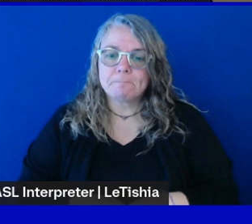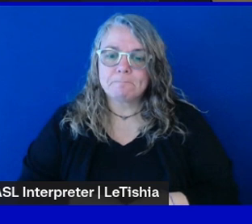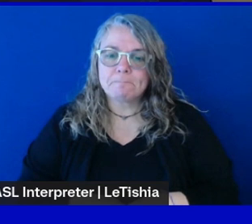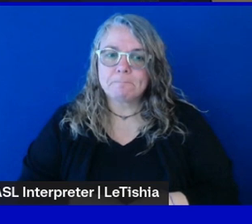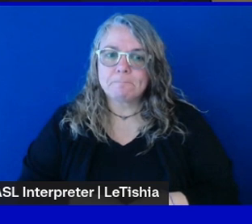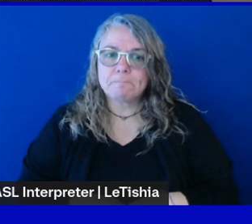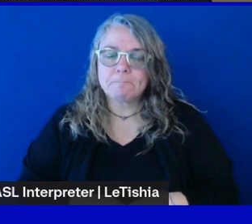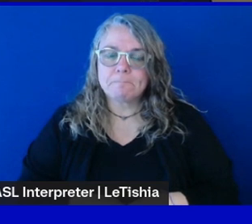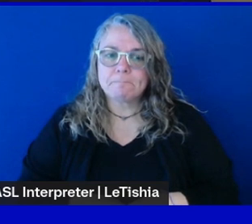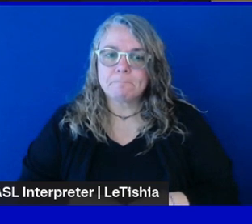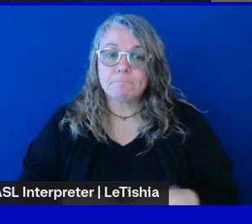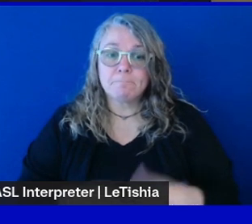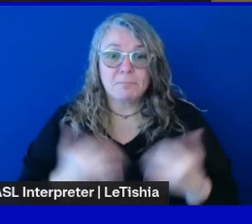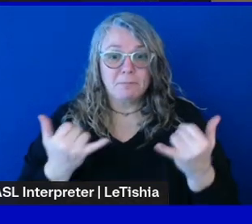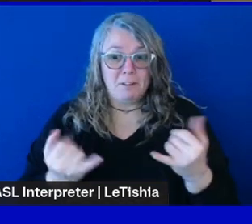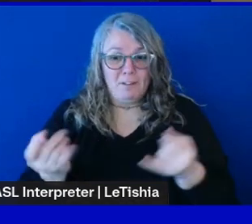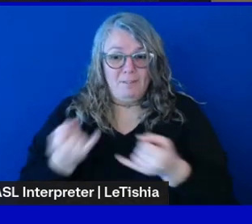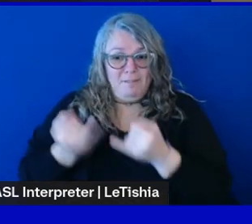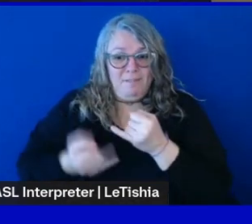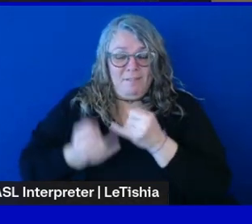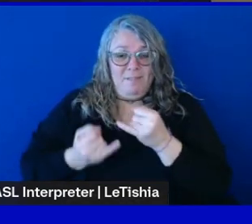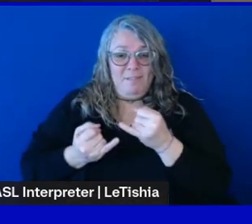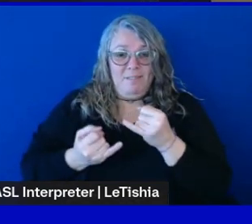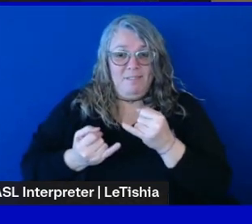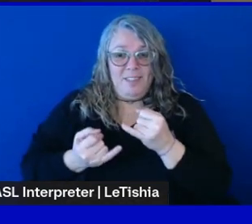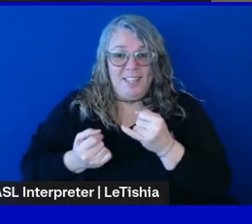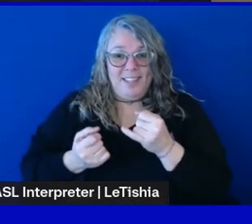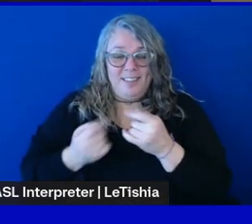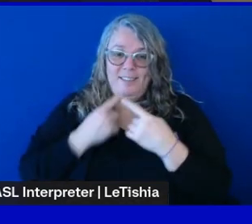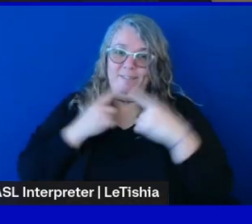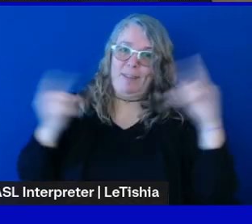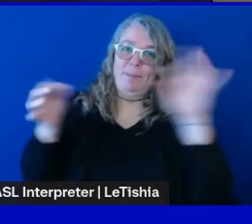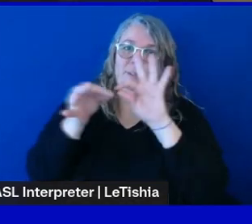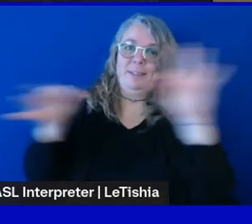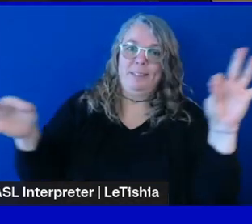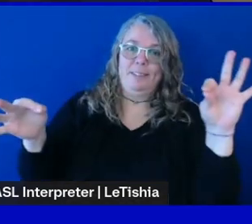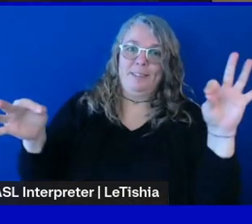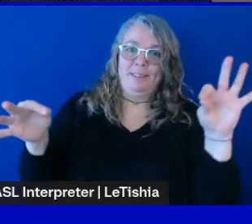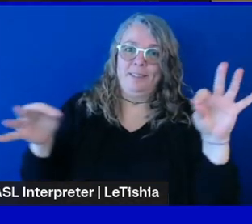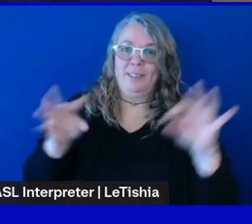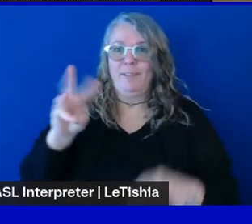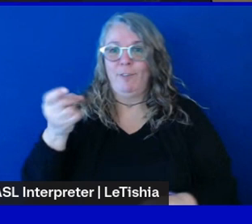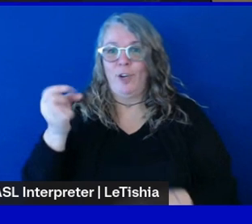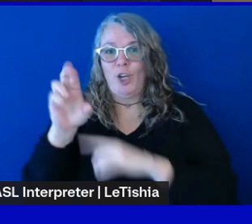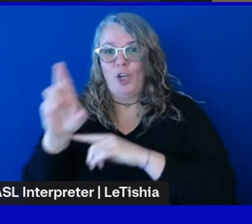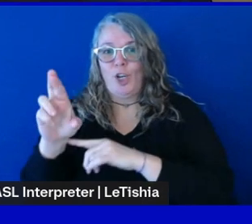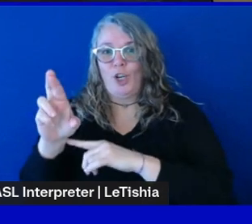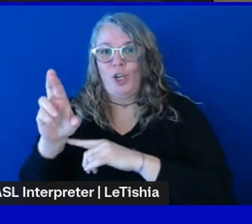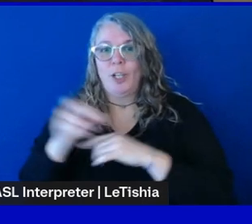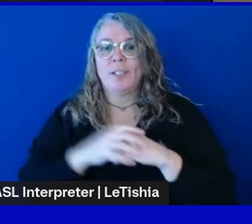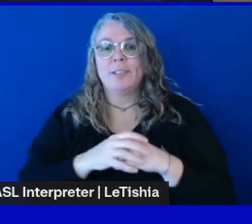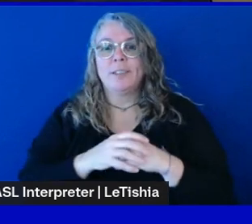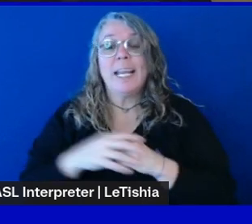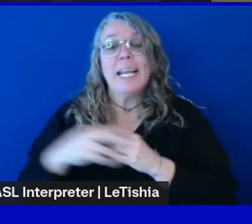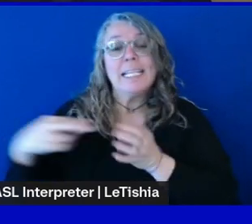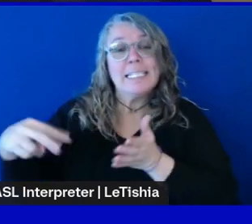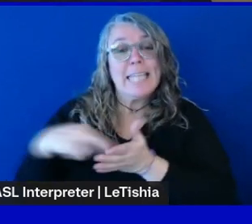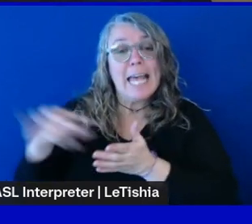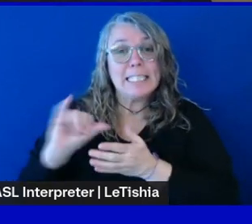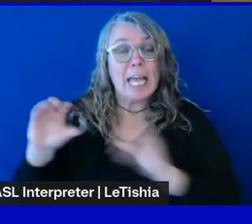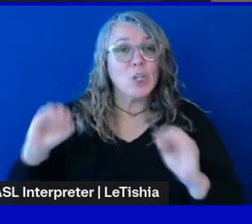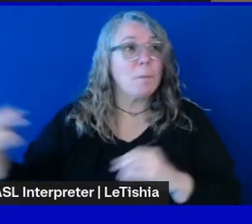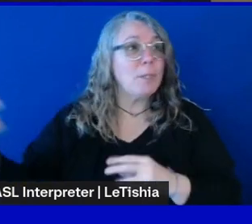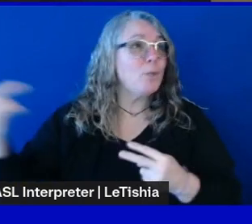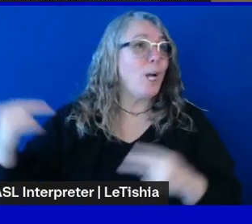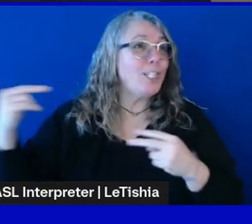of wrap things up with the words of the famous philosopher Werner, dance like nobody's watching, but encrypt